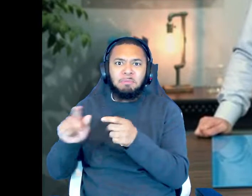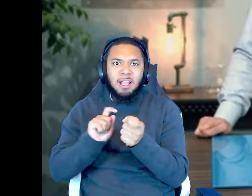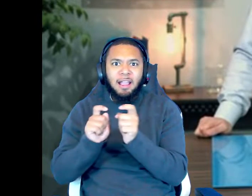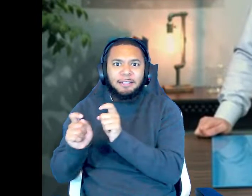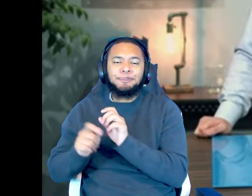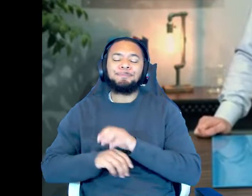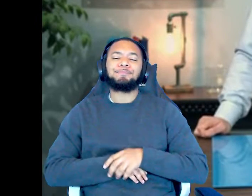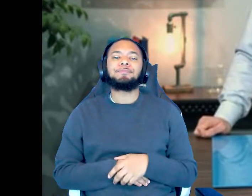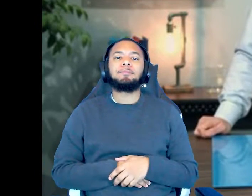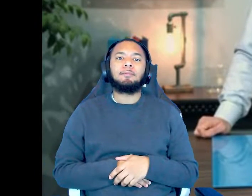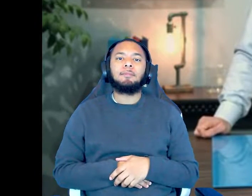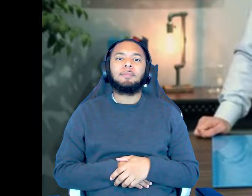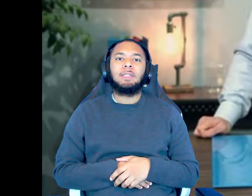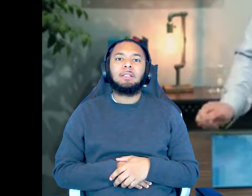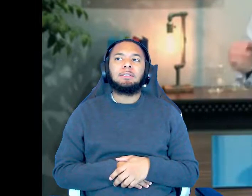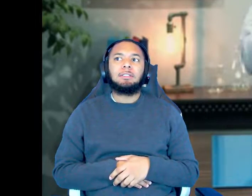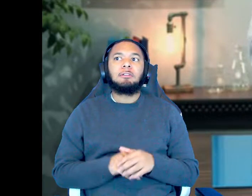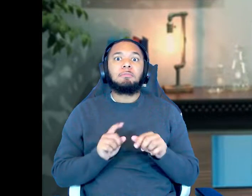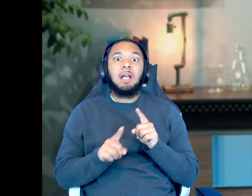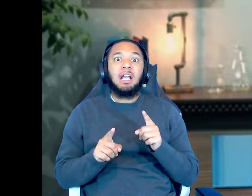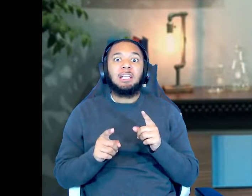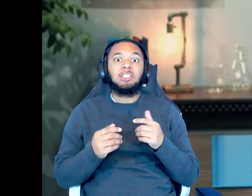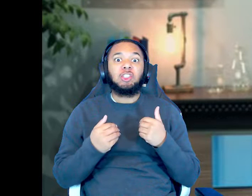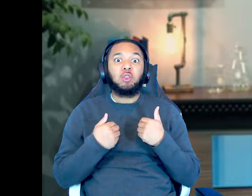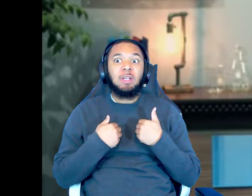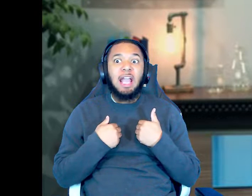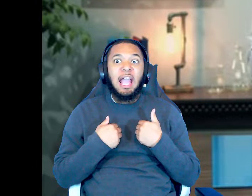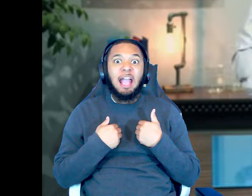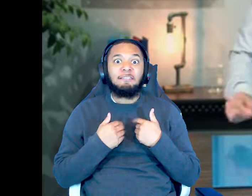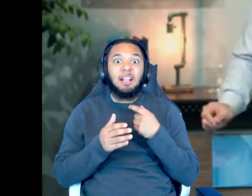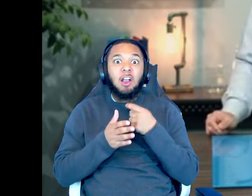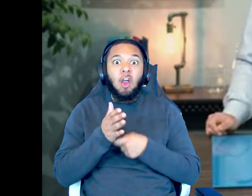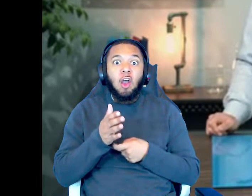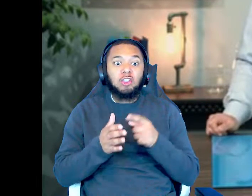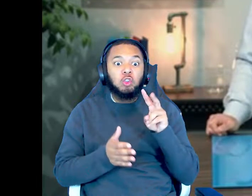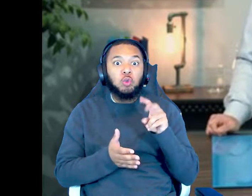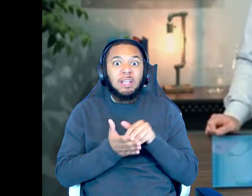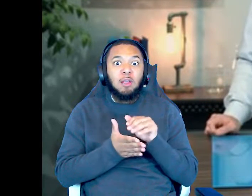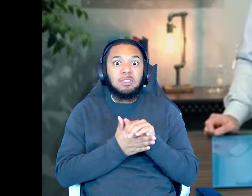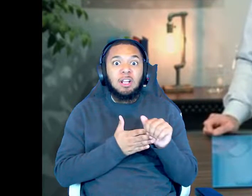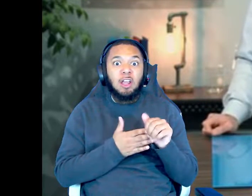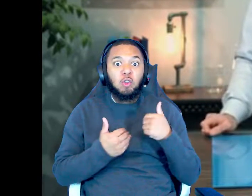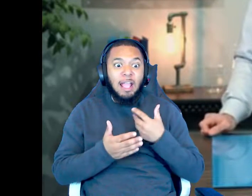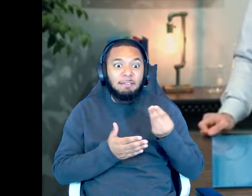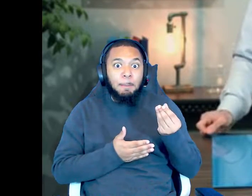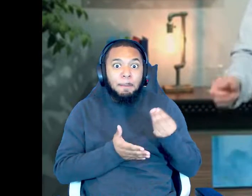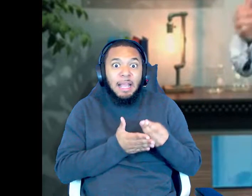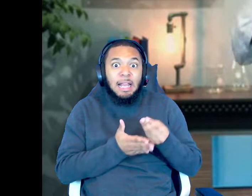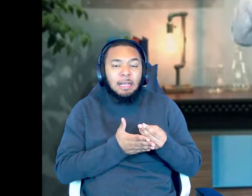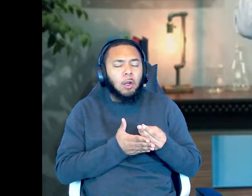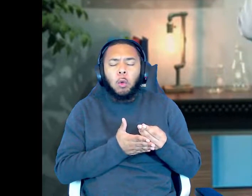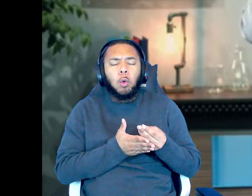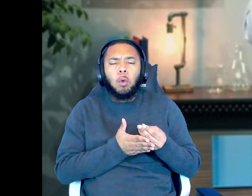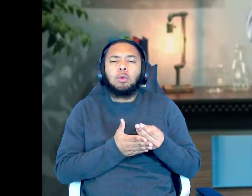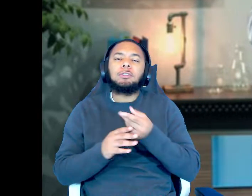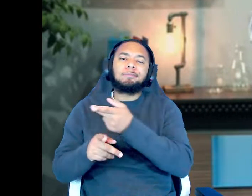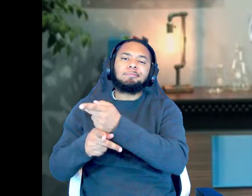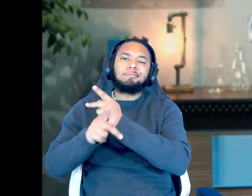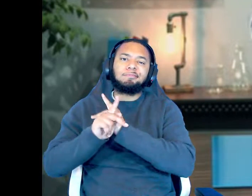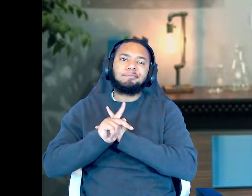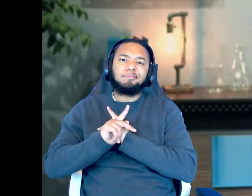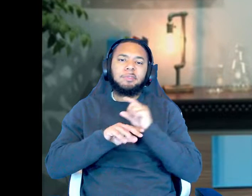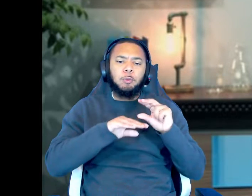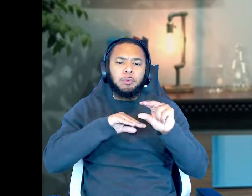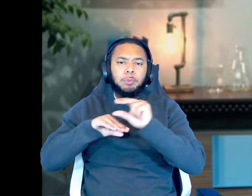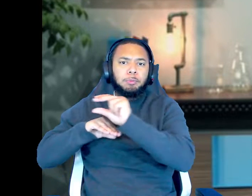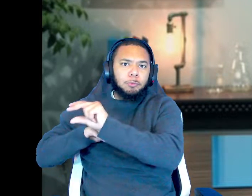And you didn't have $2,000 of the dollars to pay for it, so you had to take out an installment loan. And you know that every